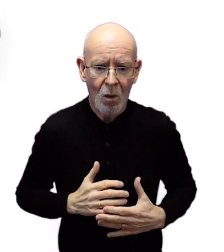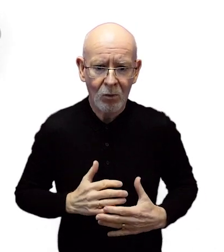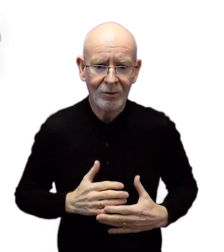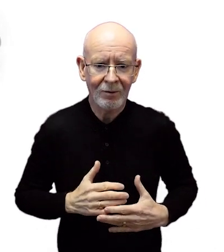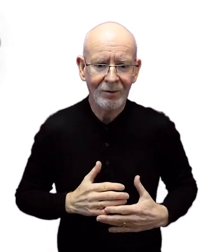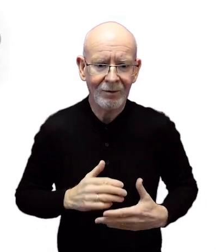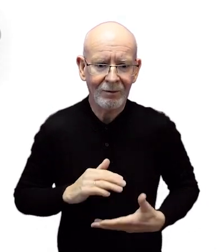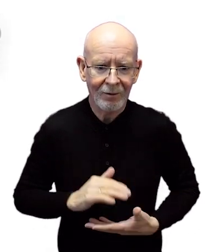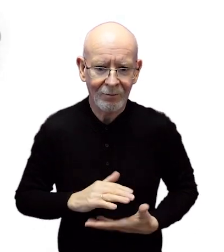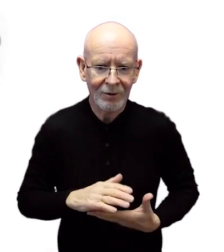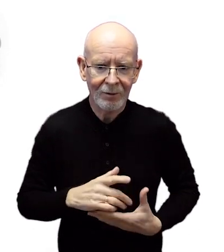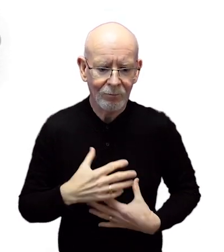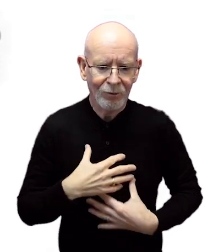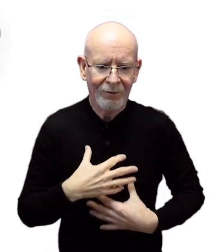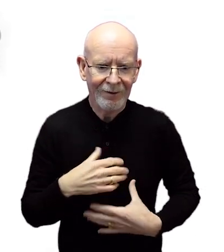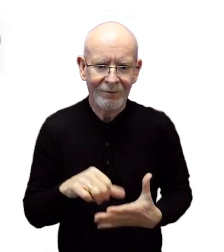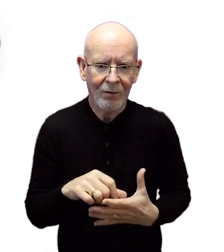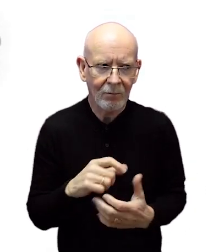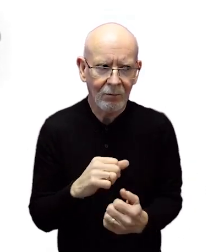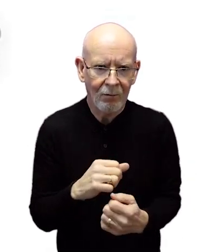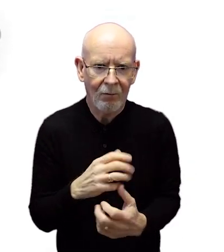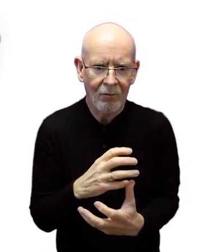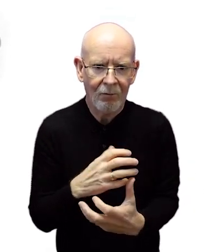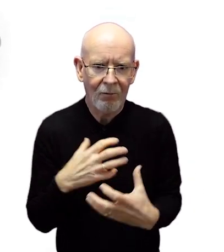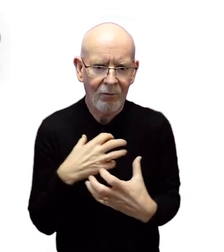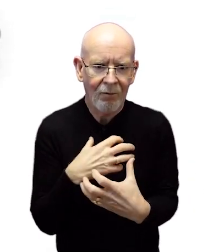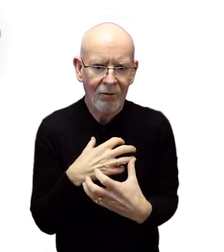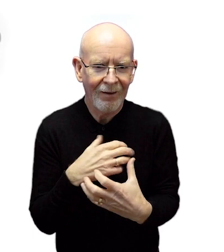our diaphragm doesn't have as much space to work effectively.